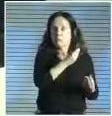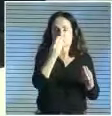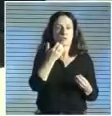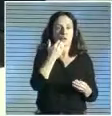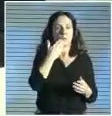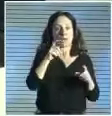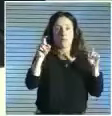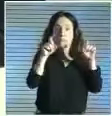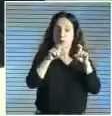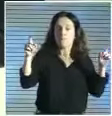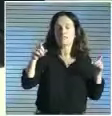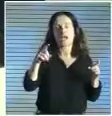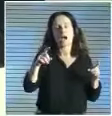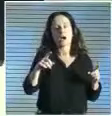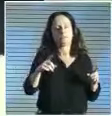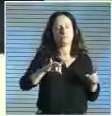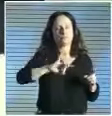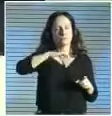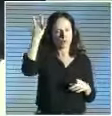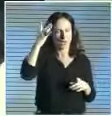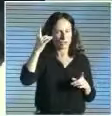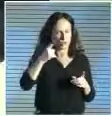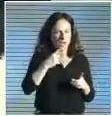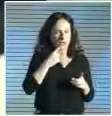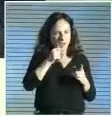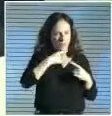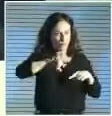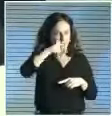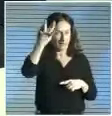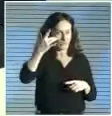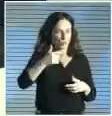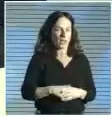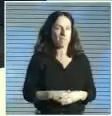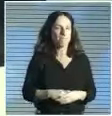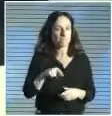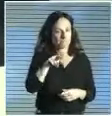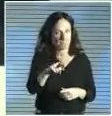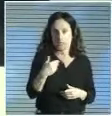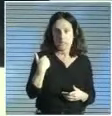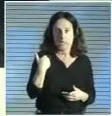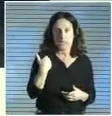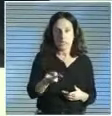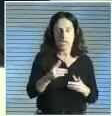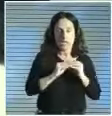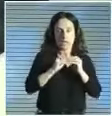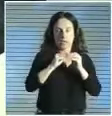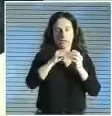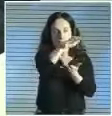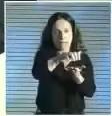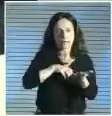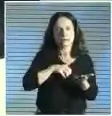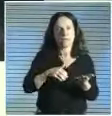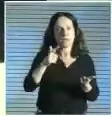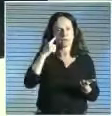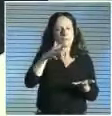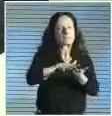annual report for more than 15 years. So they are very experienced in this, and they are very experienced in